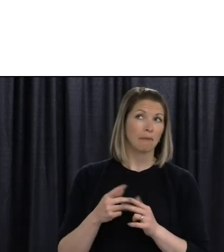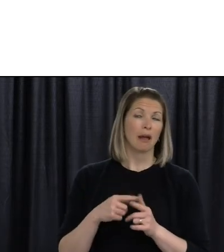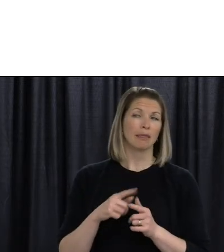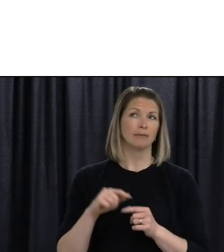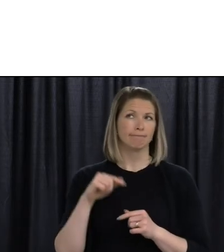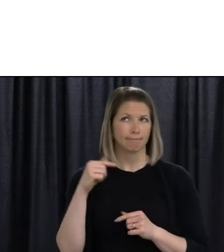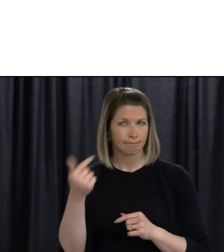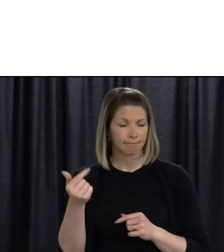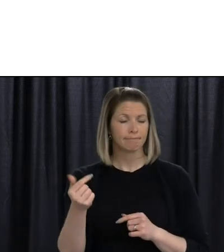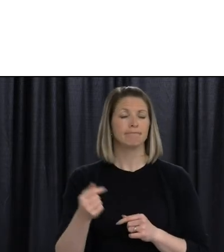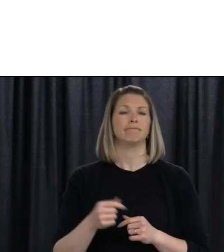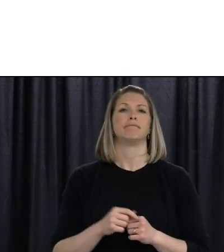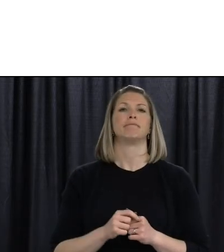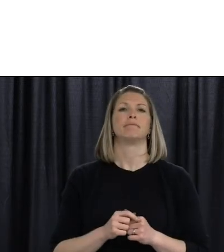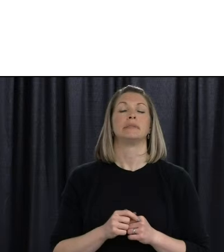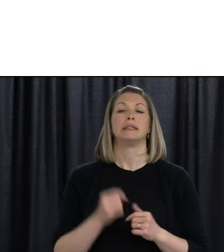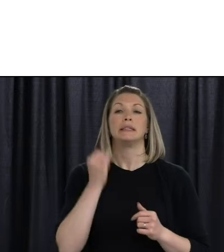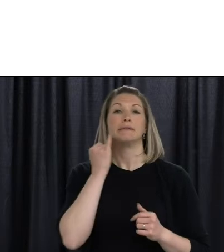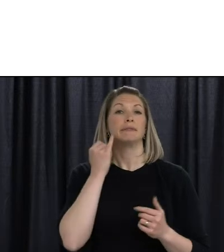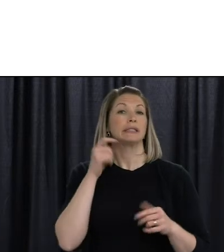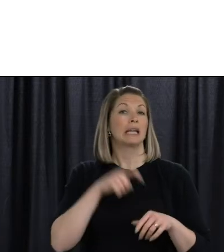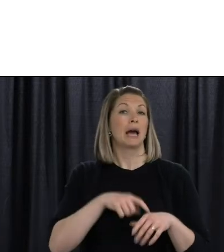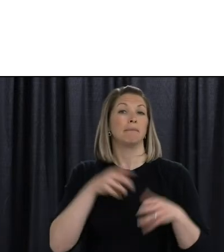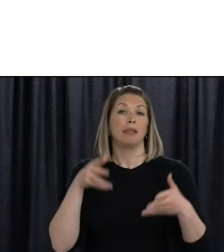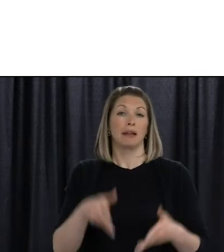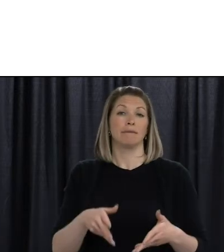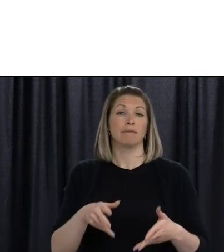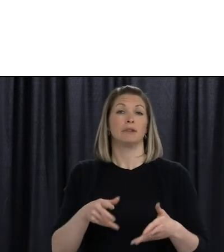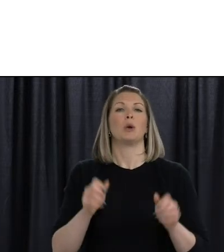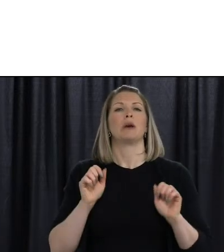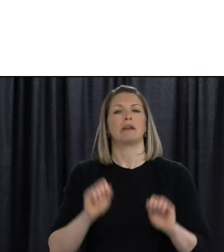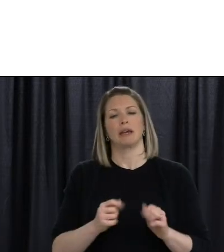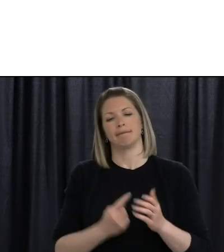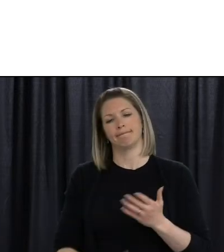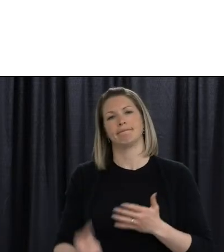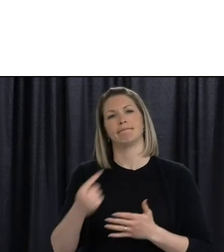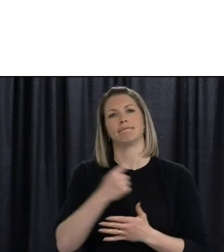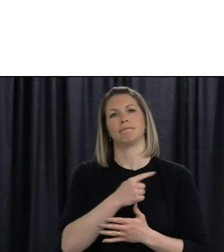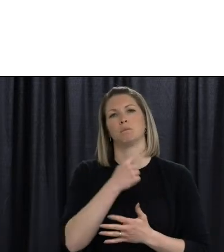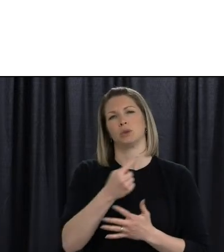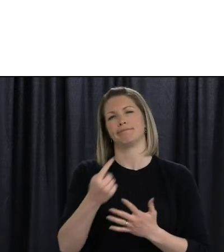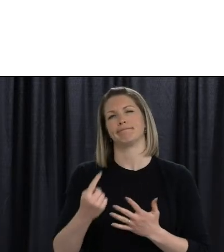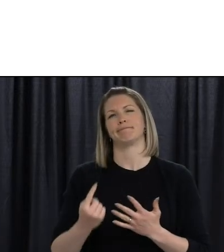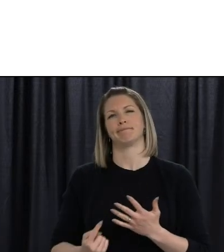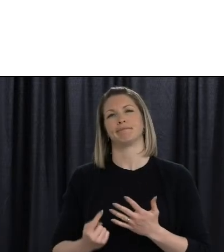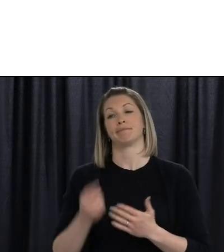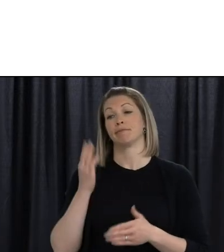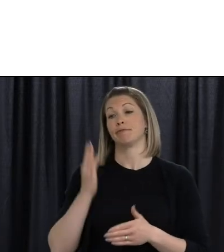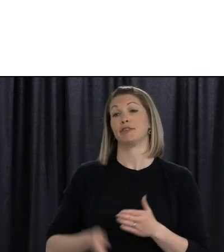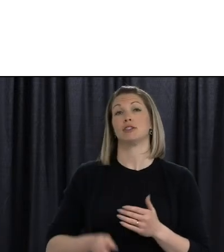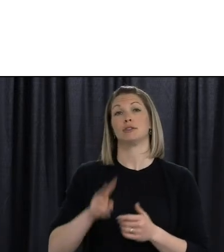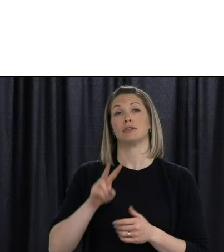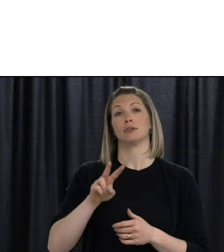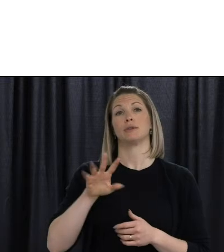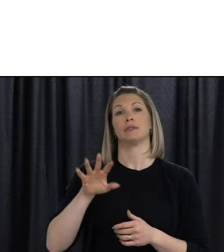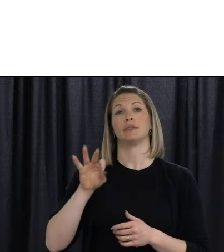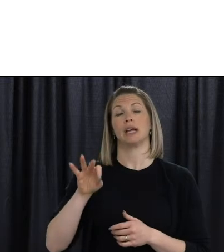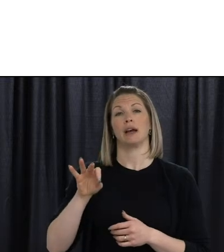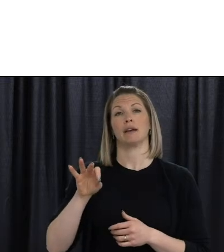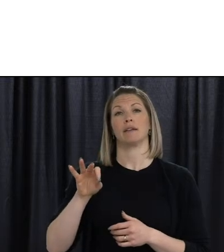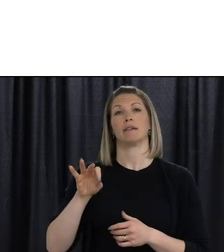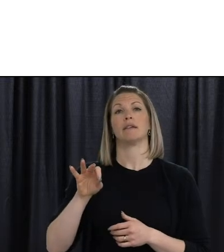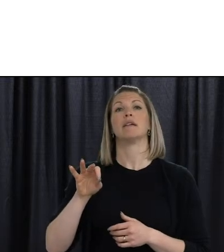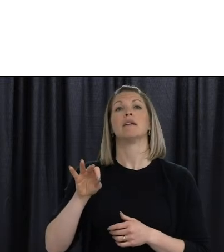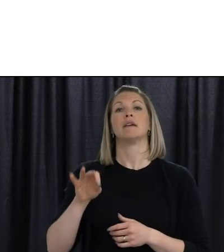called. Following this, should time permit, there will be an opportunity for single questions. This call will end at 2:59 p.m. and